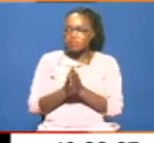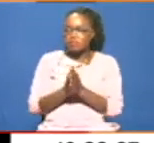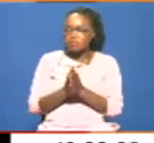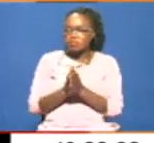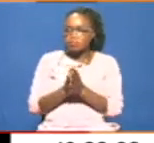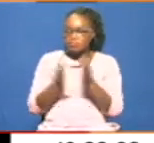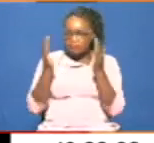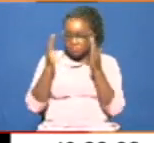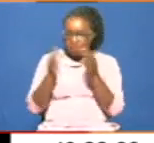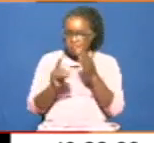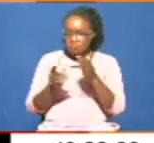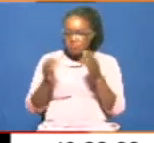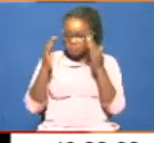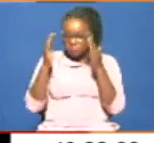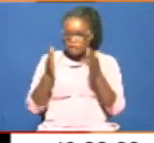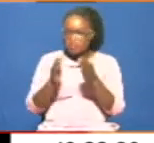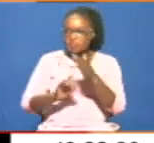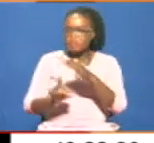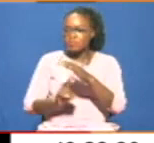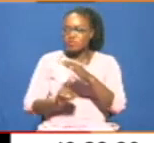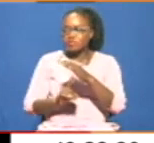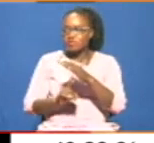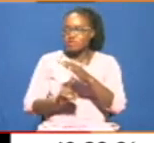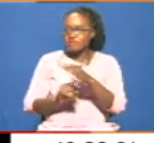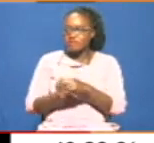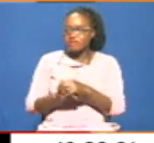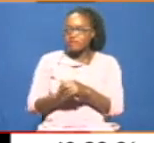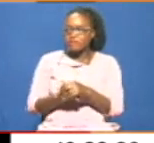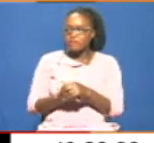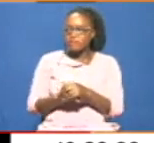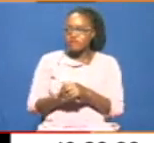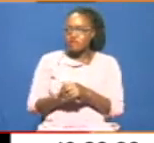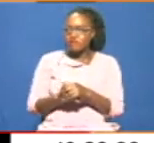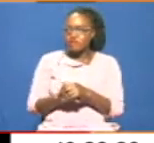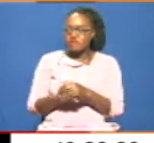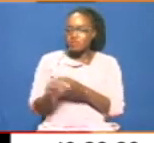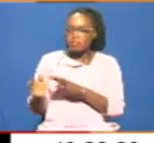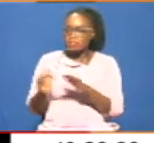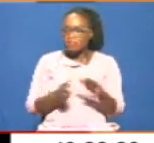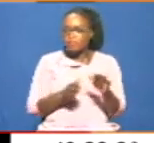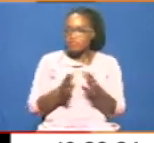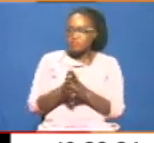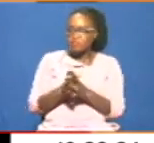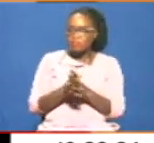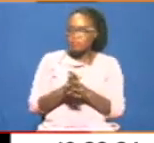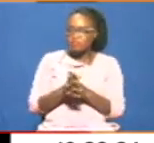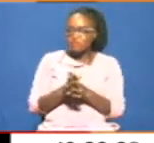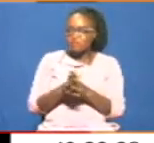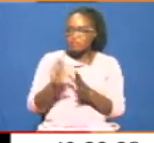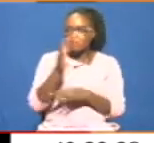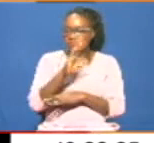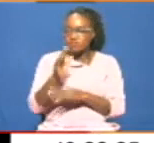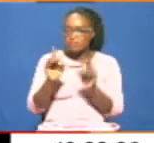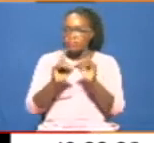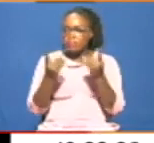committed to it, the Ministry of Energy. If you ask the people in the forestry departments, they are